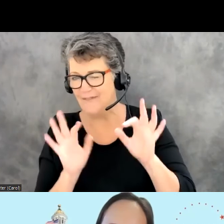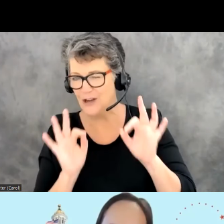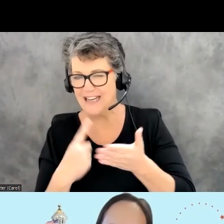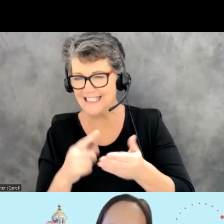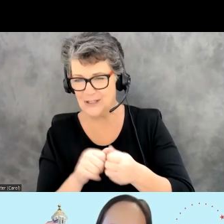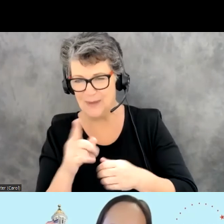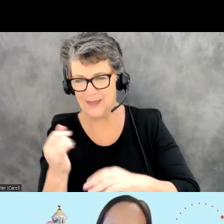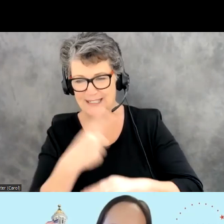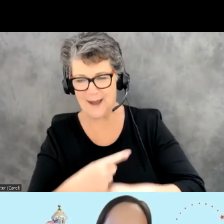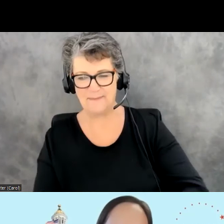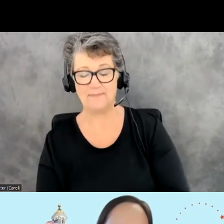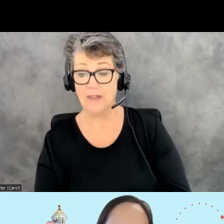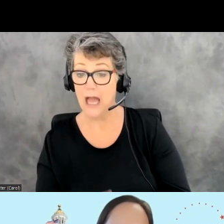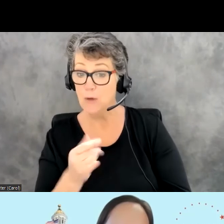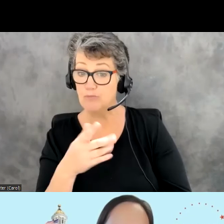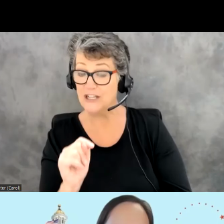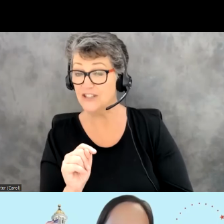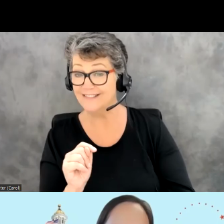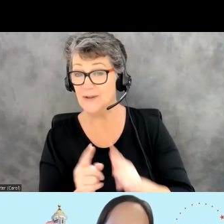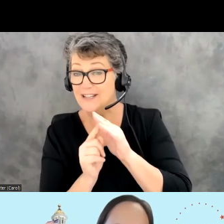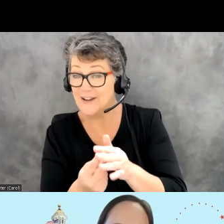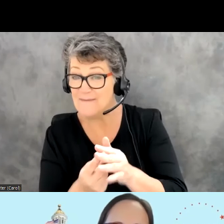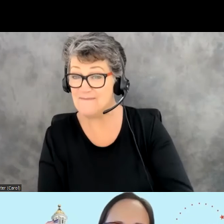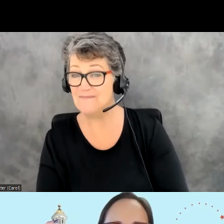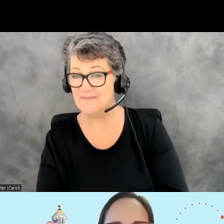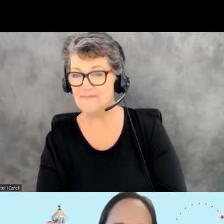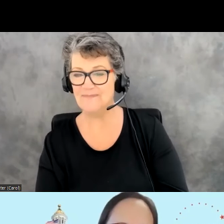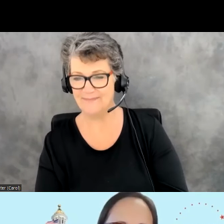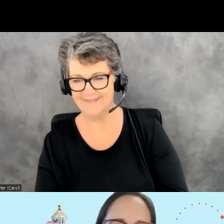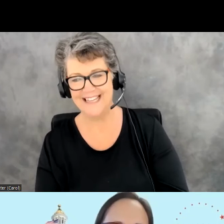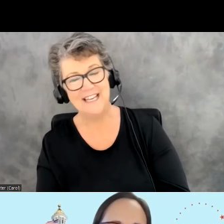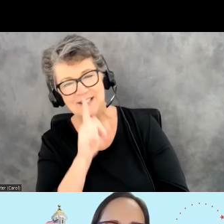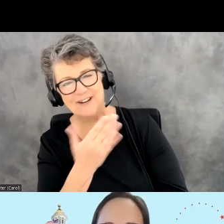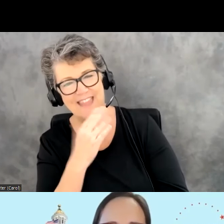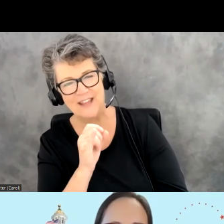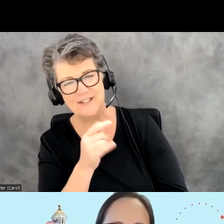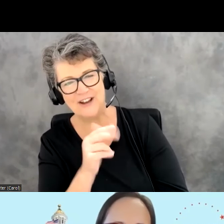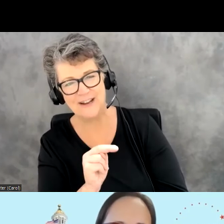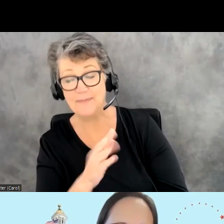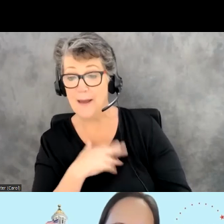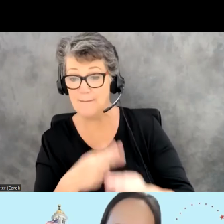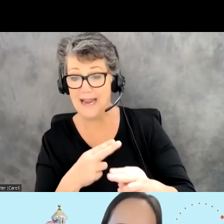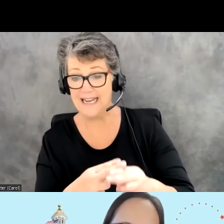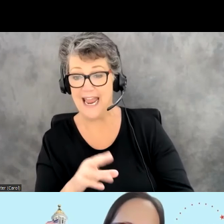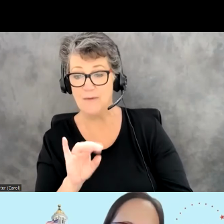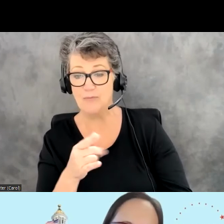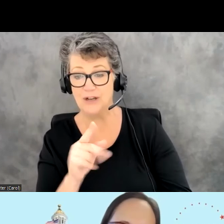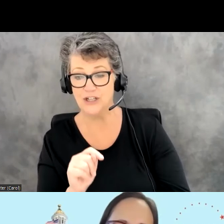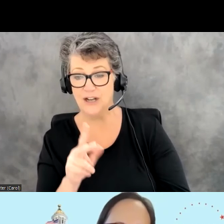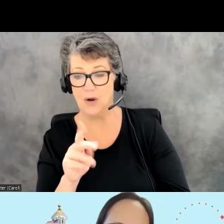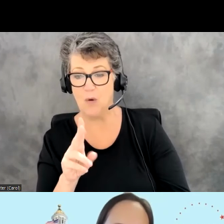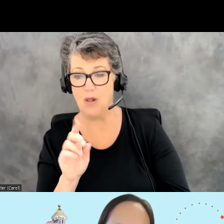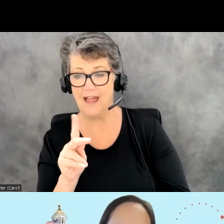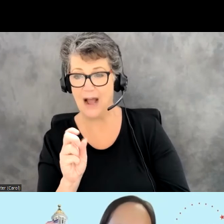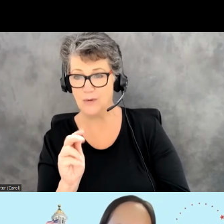all today. Bridget, do you want to kick off introductions? Sure, thanks, Sheridan. My name is Bridget Kolakowski. I am the